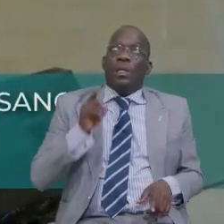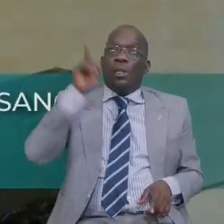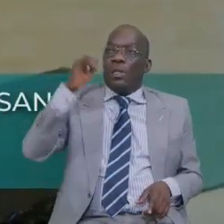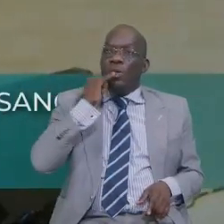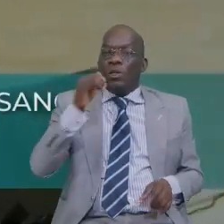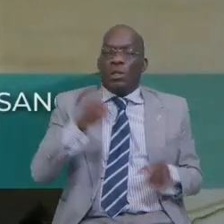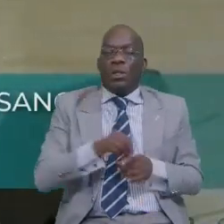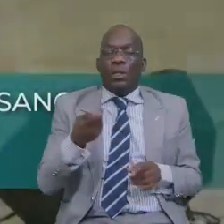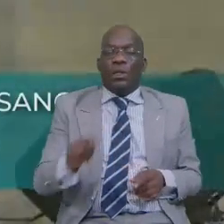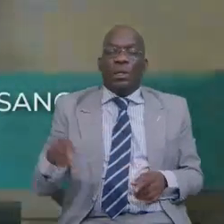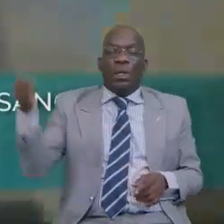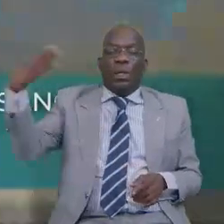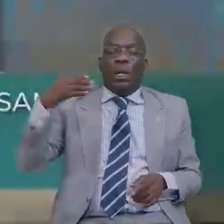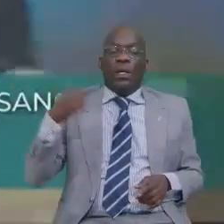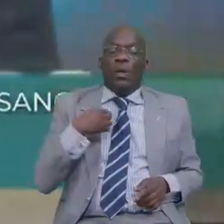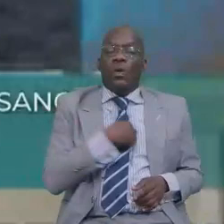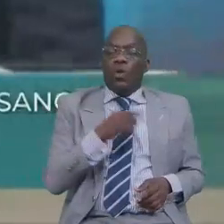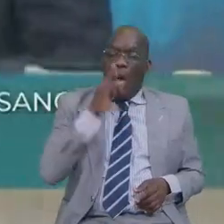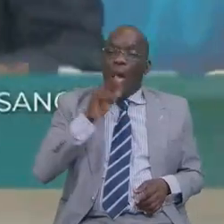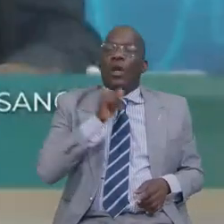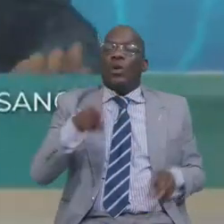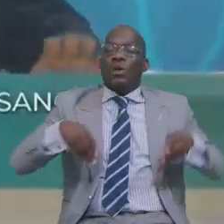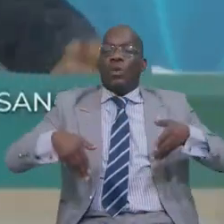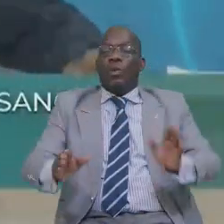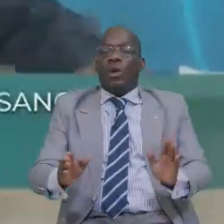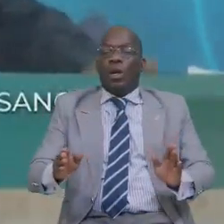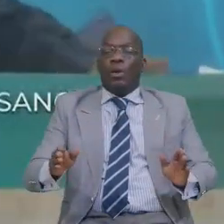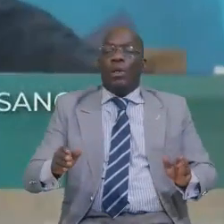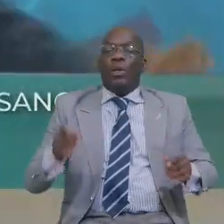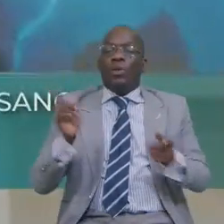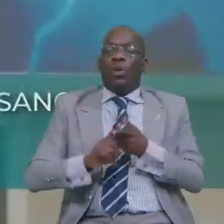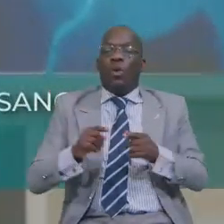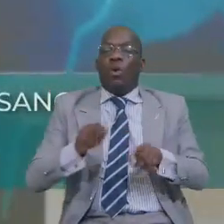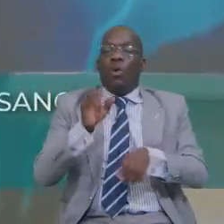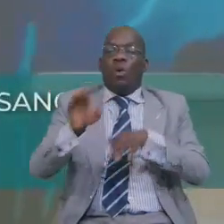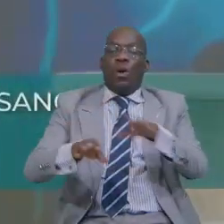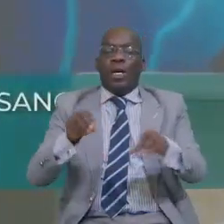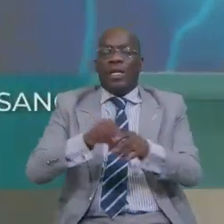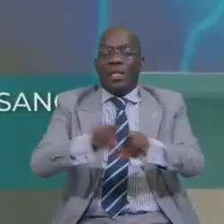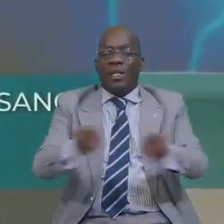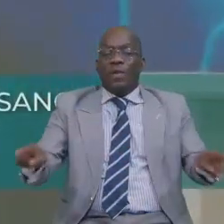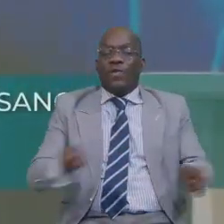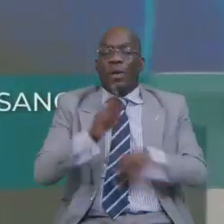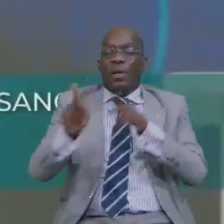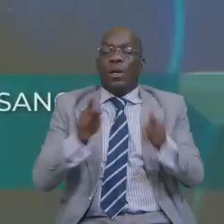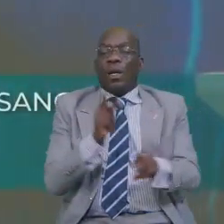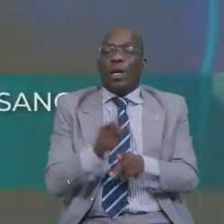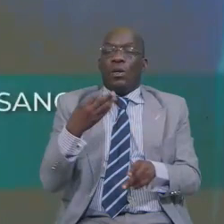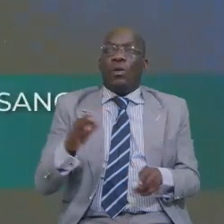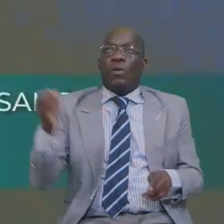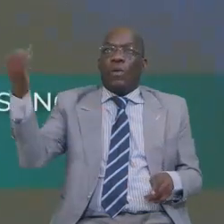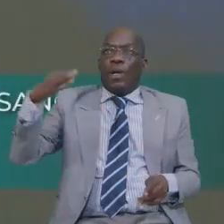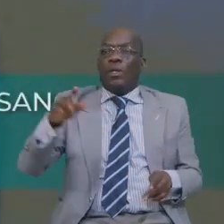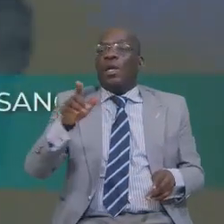not permitted to walk in a different kind of light, a lower level